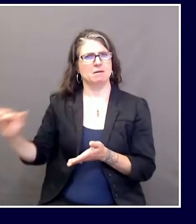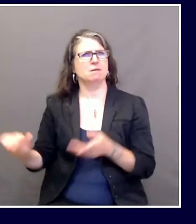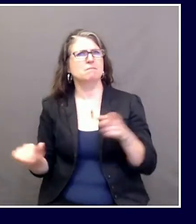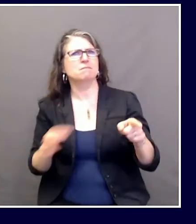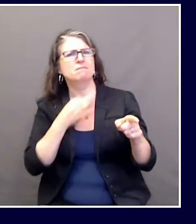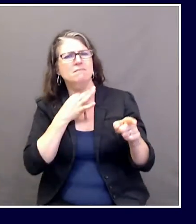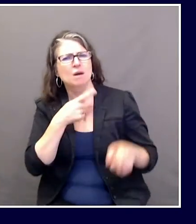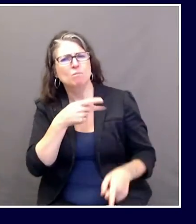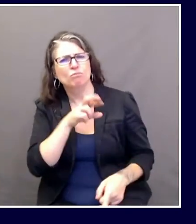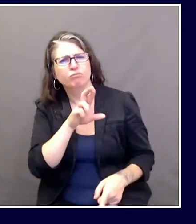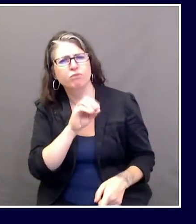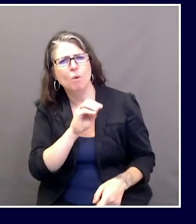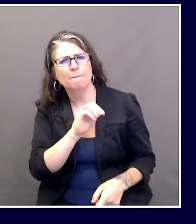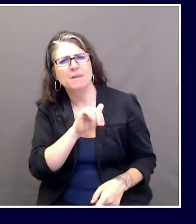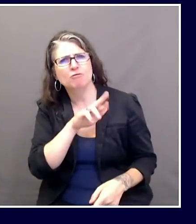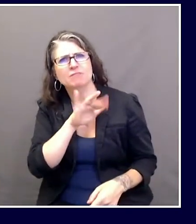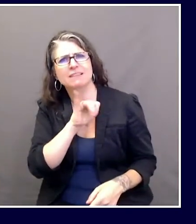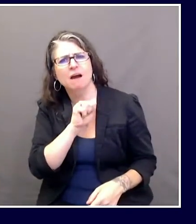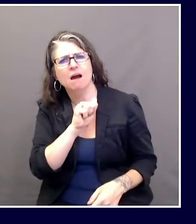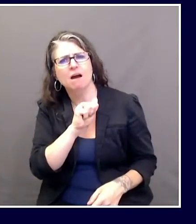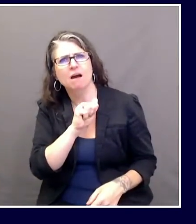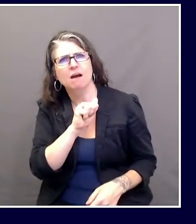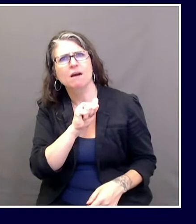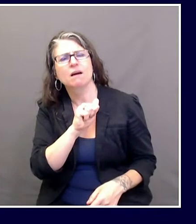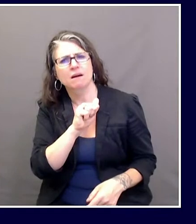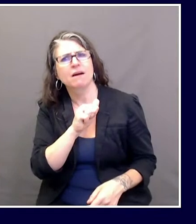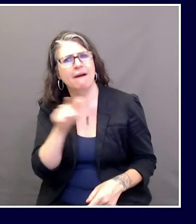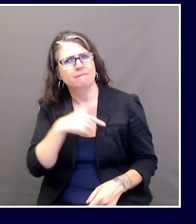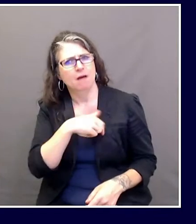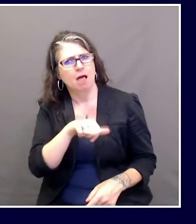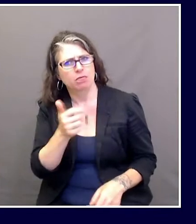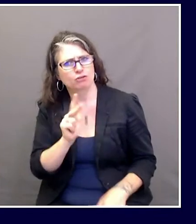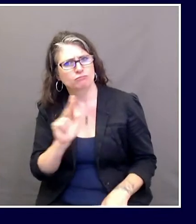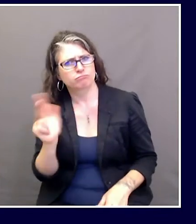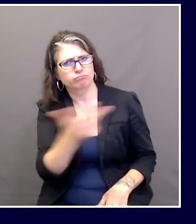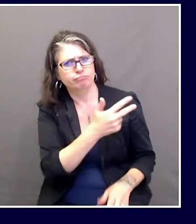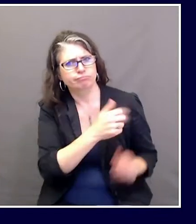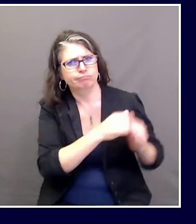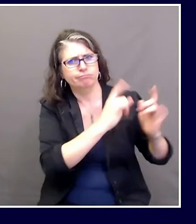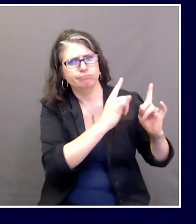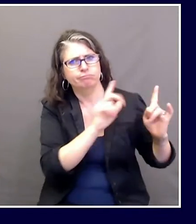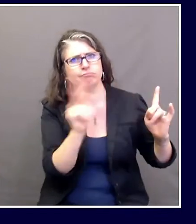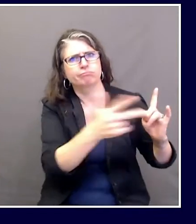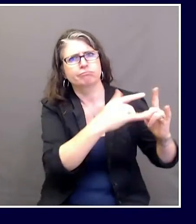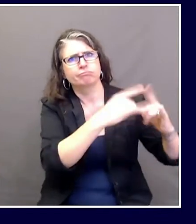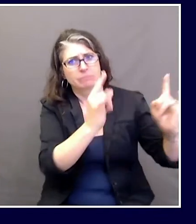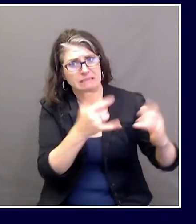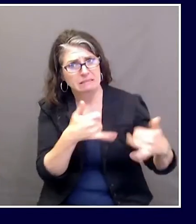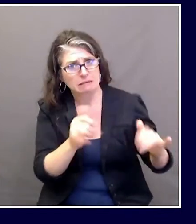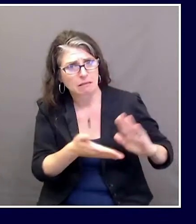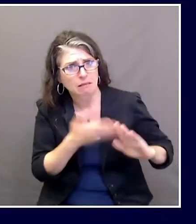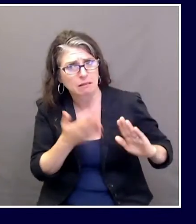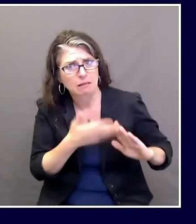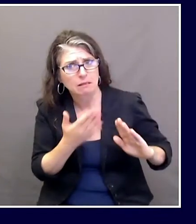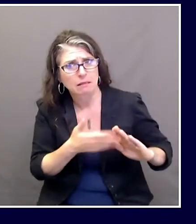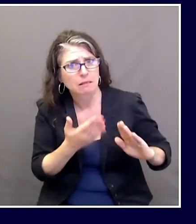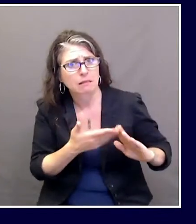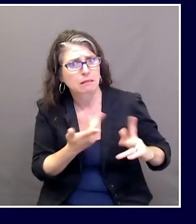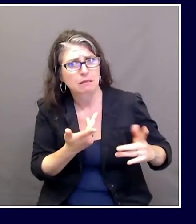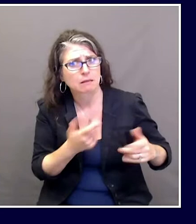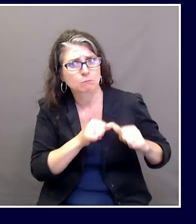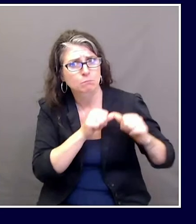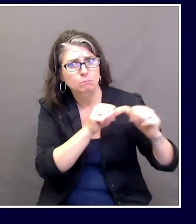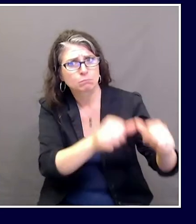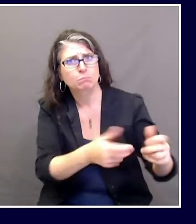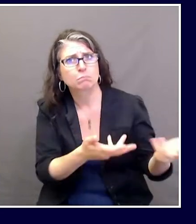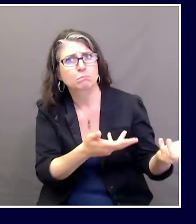is the DHHS planning to continue that tour? How would you gauge its success thus